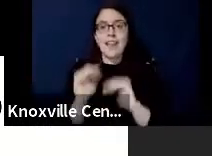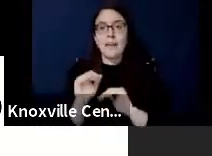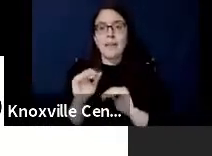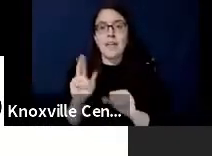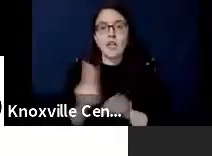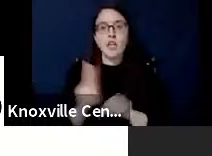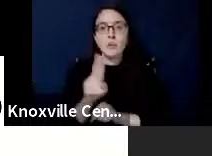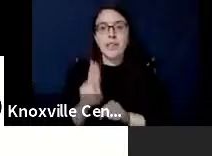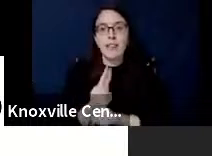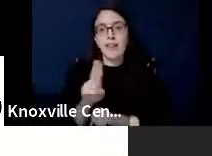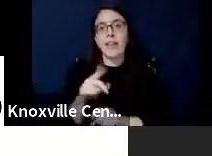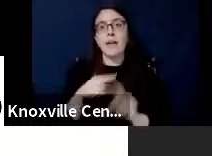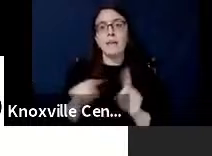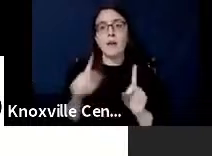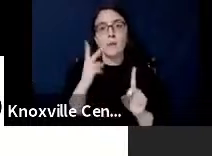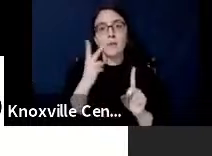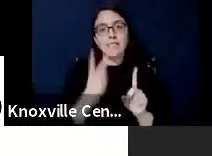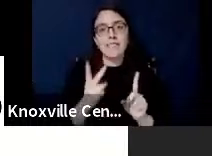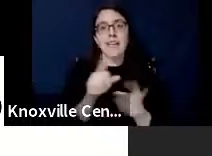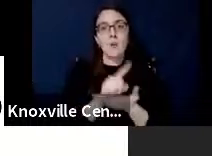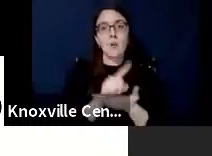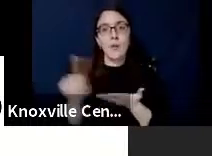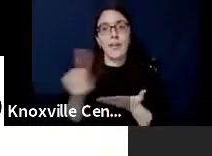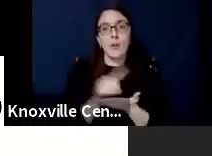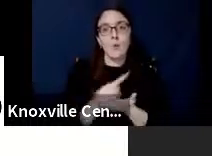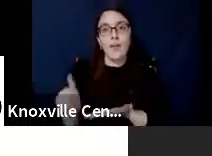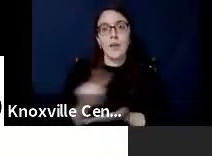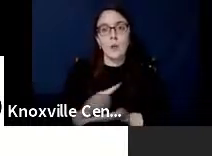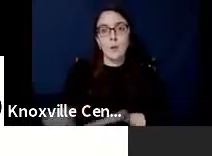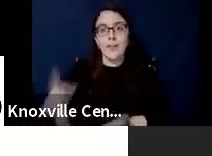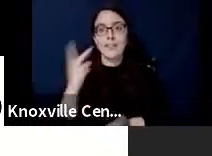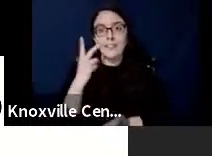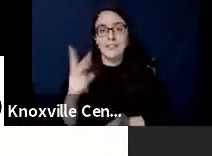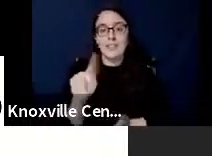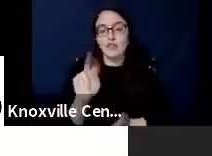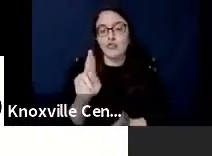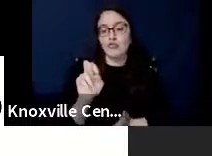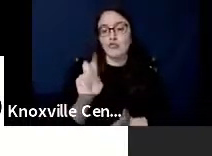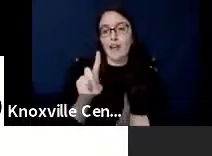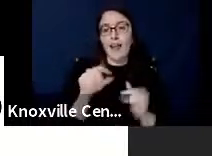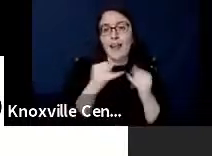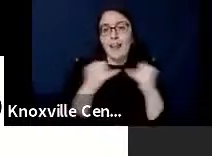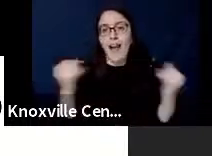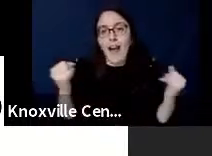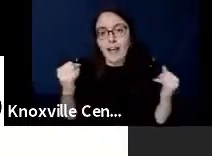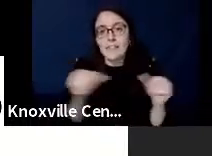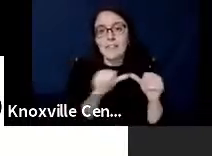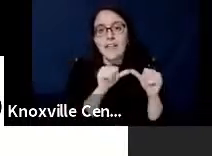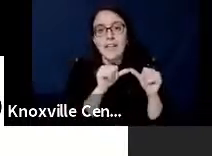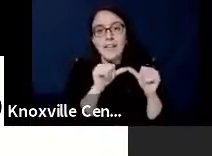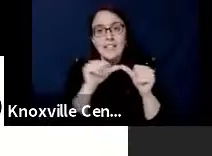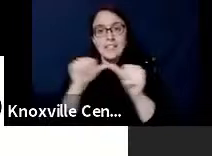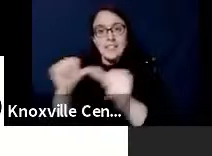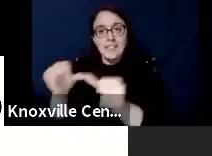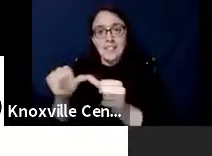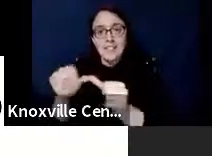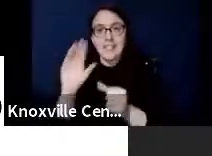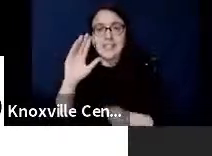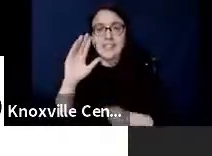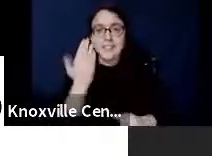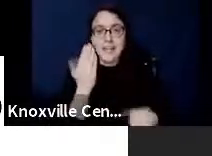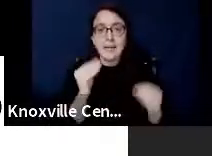to see week after week trend lines be consistent, it would seem to be a little